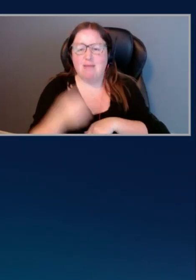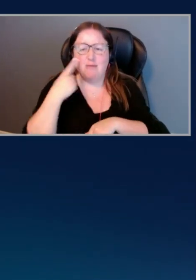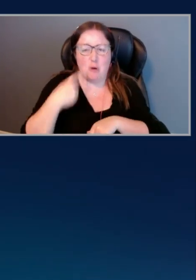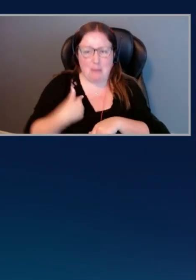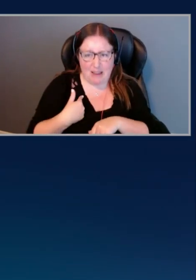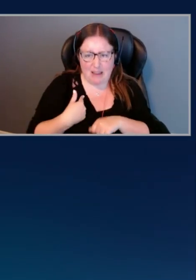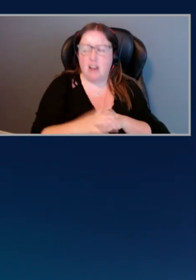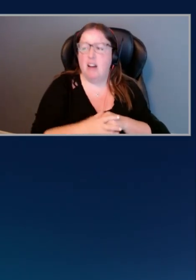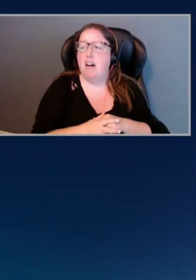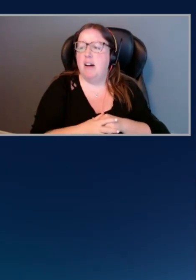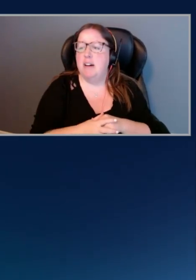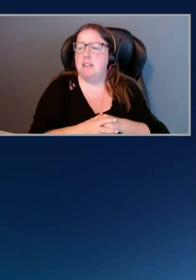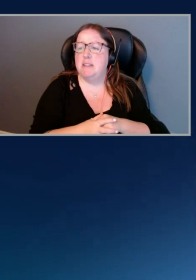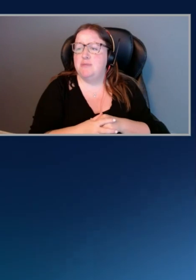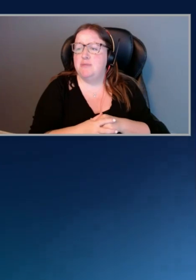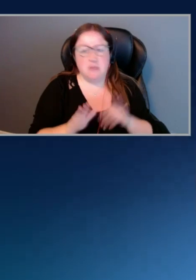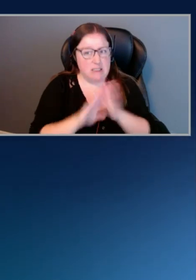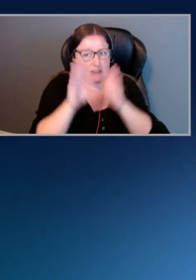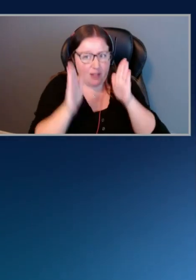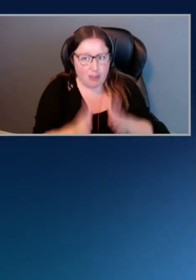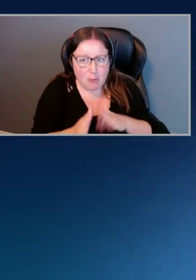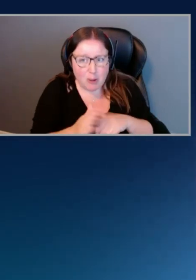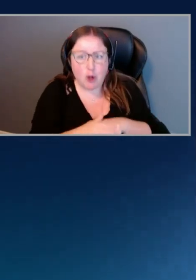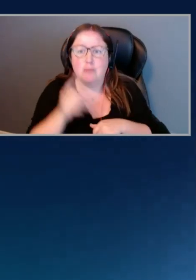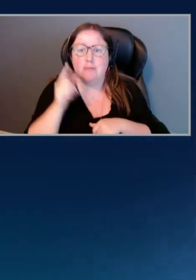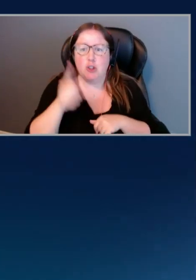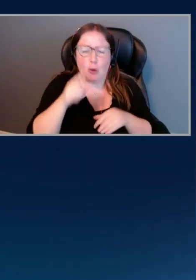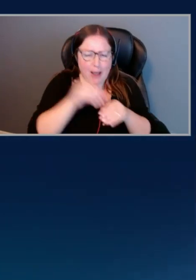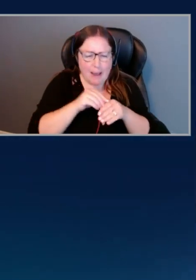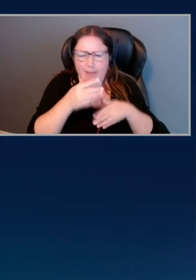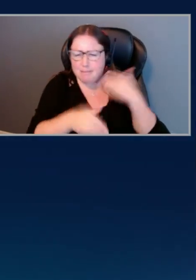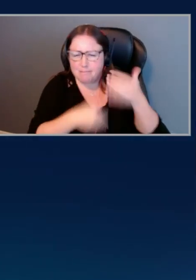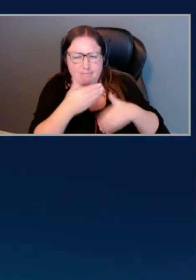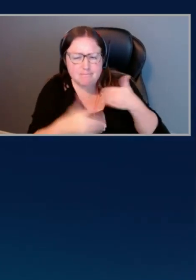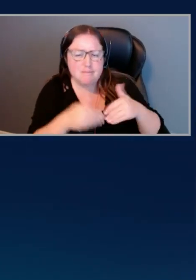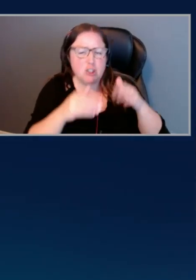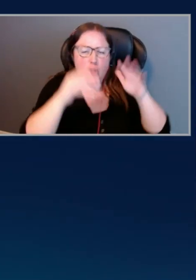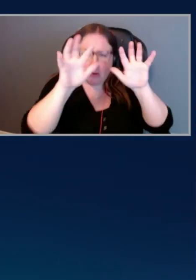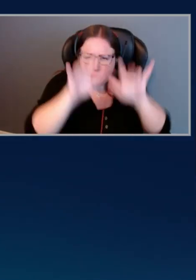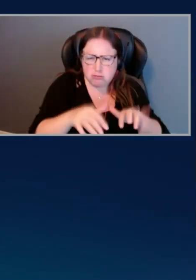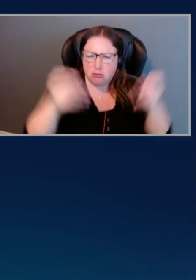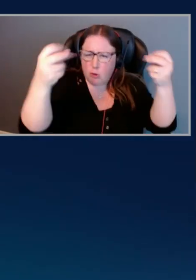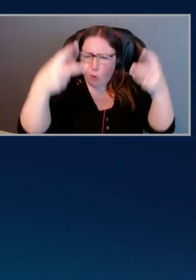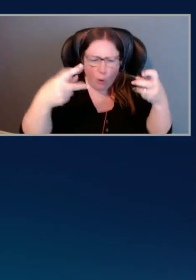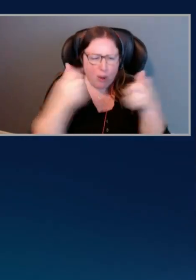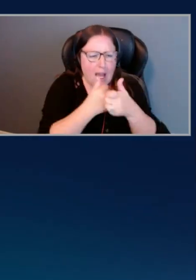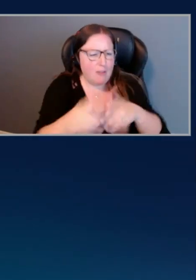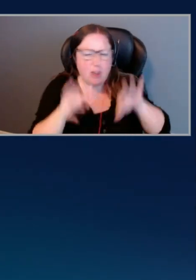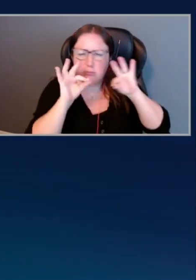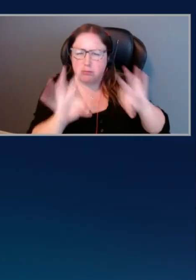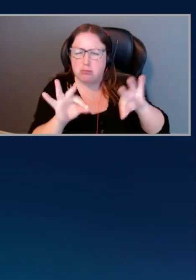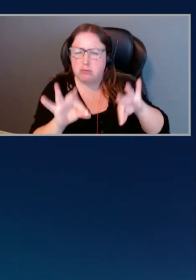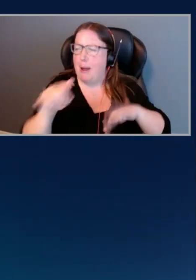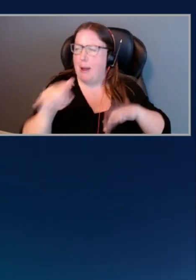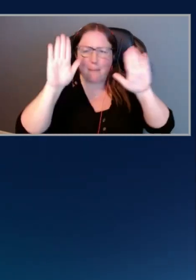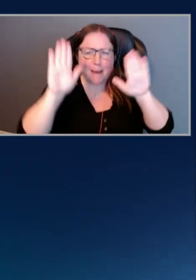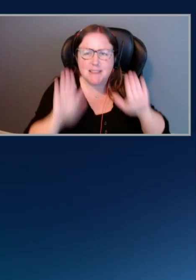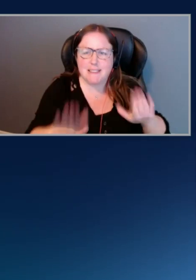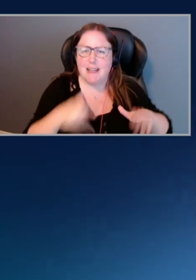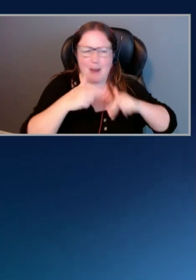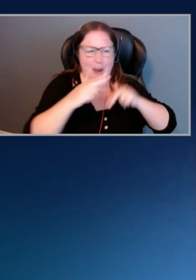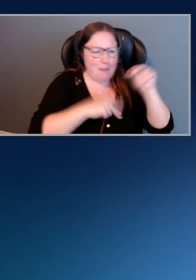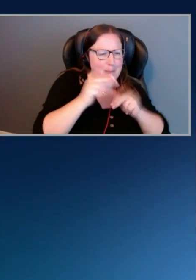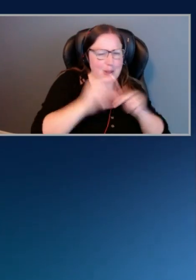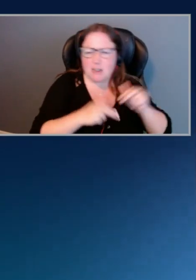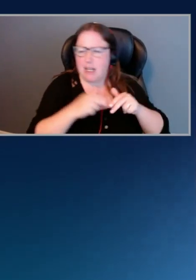it, as a developer, right, you are in the flow. You're amazing. You're writing code. It's all going great. It's just like, oh, this is amazing. I am building, doing